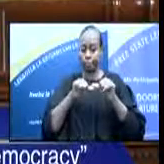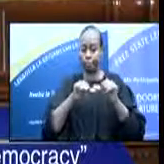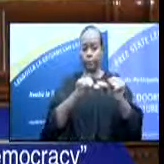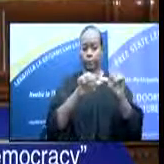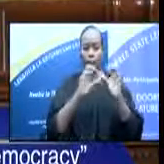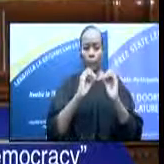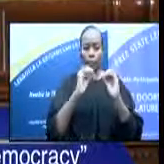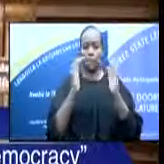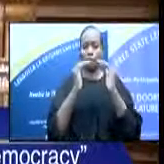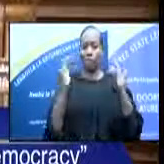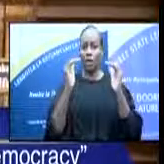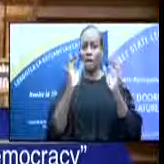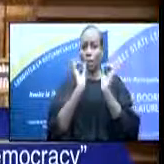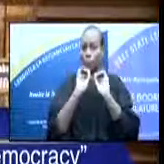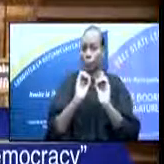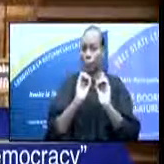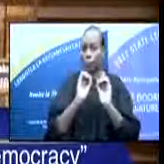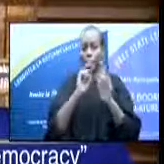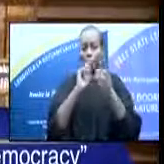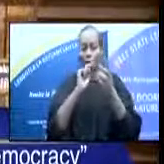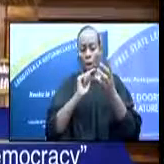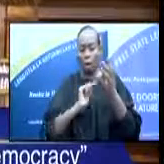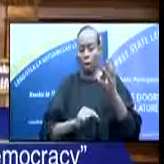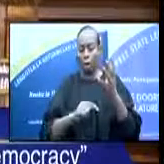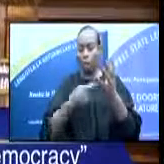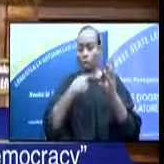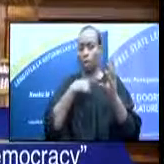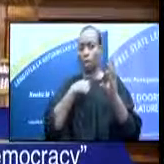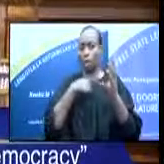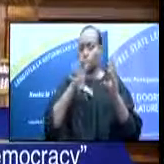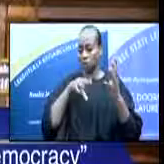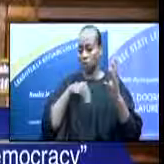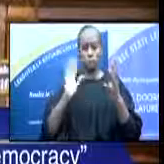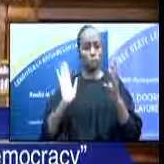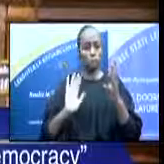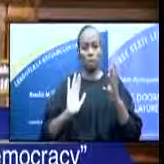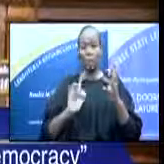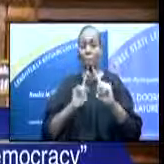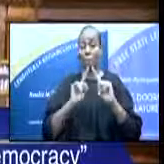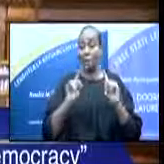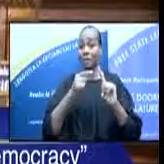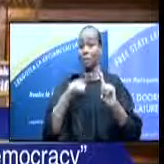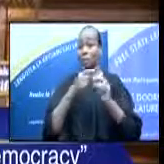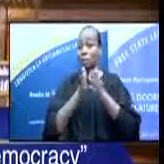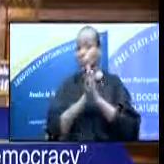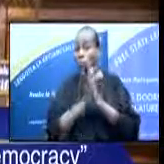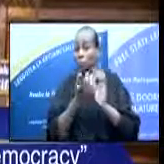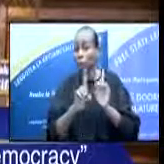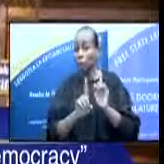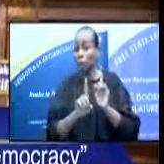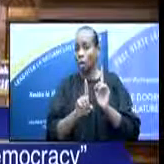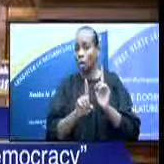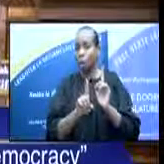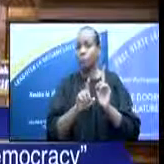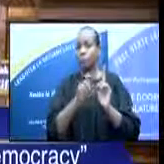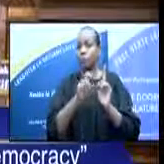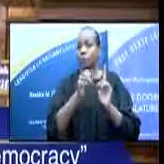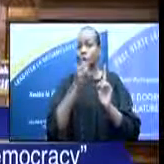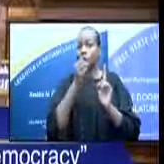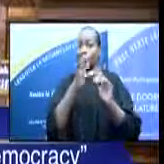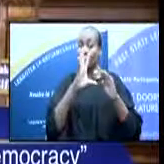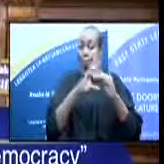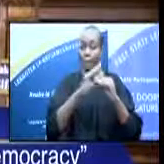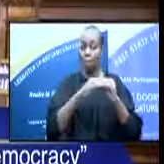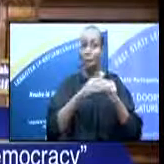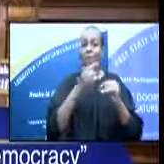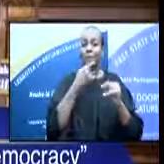inconsistent and this and that. I'm not taking kind to that. All I'm going to request to you is to say there is a member